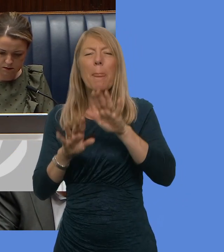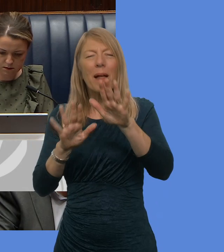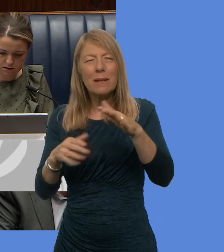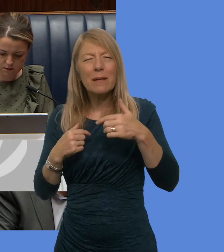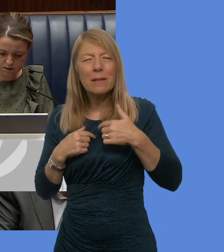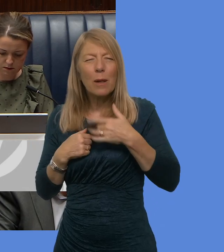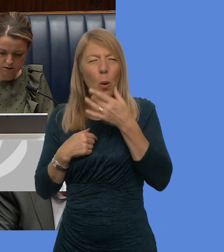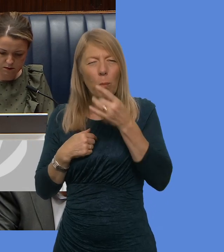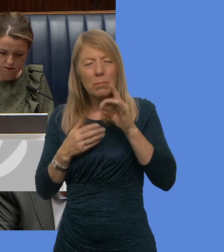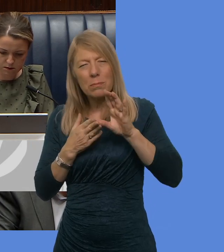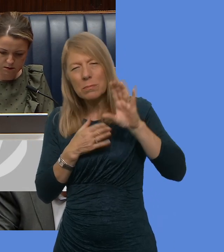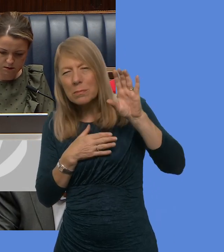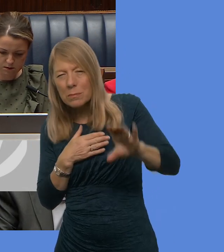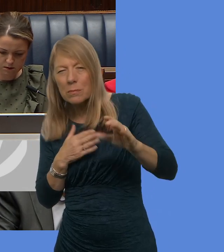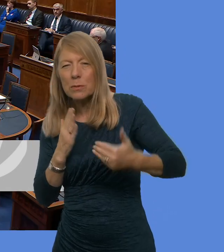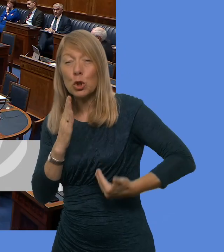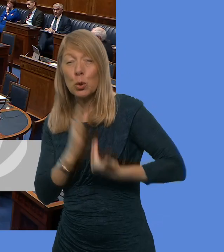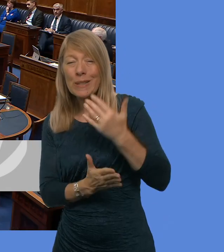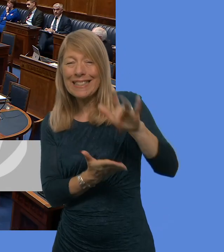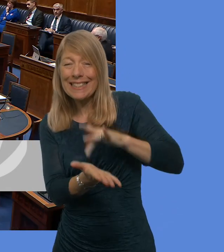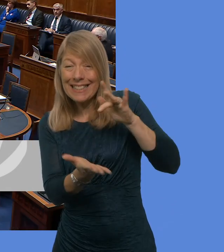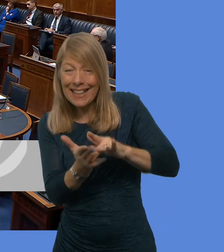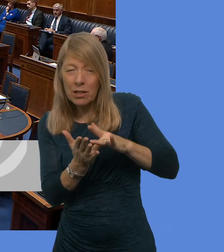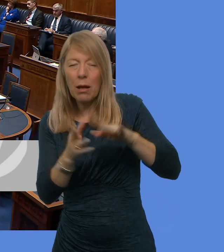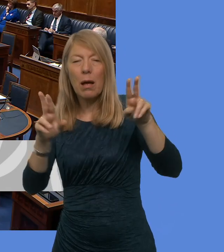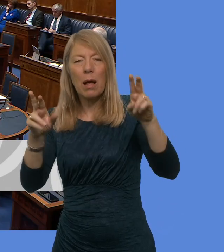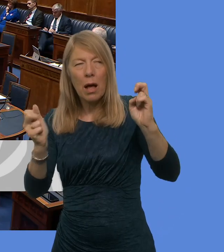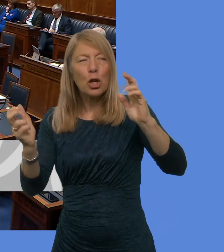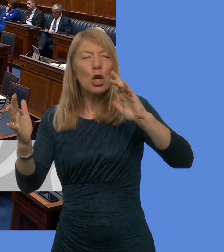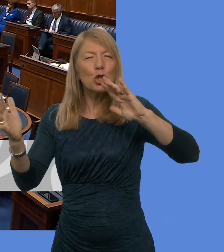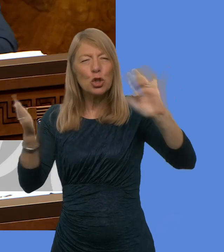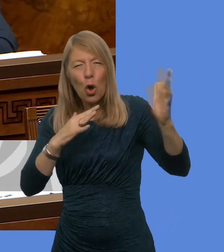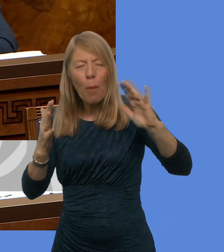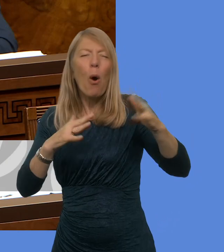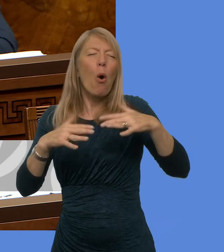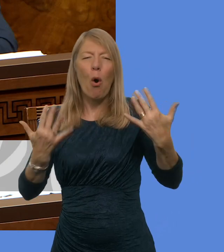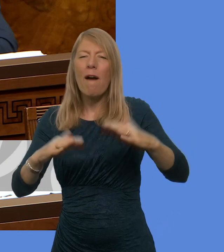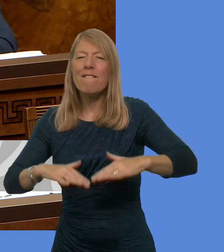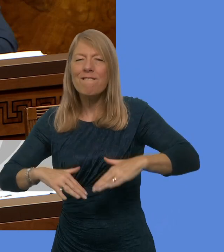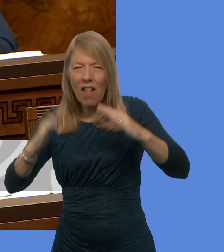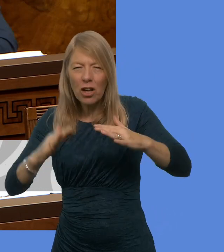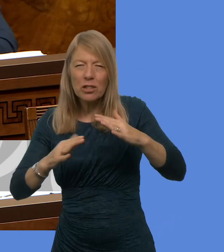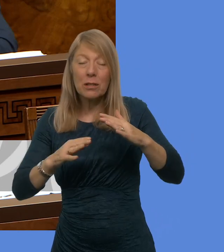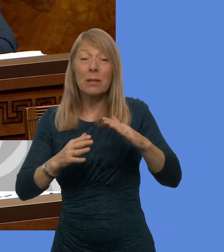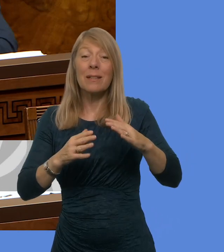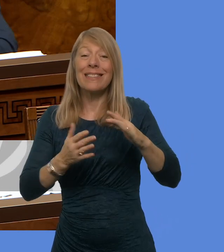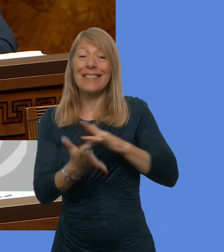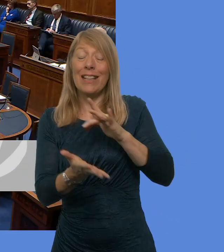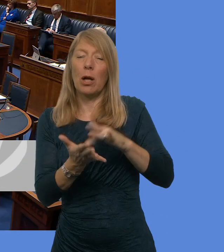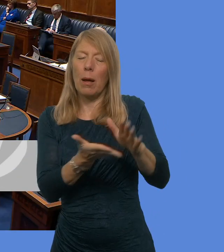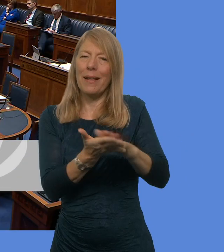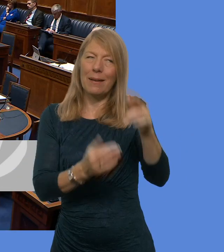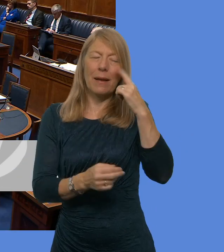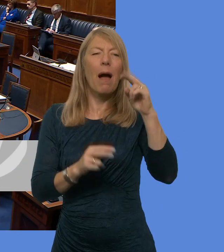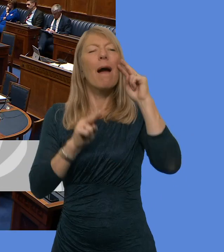or a floods forecasting centre for here, which I think would be hugely beneficial. It is quite a significant investment, but